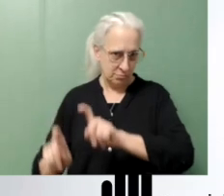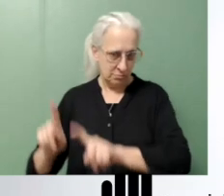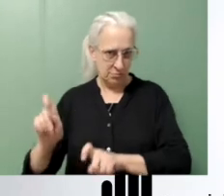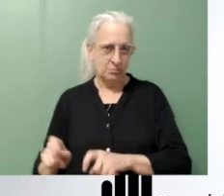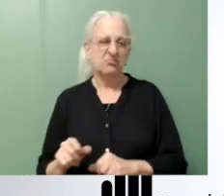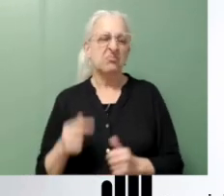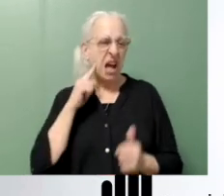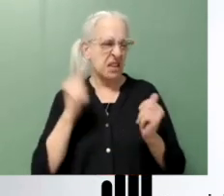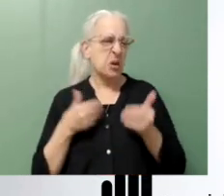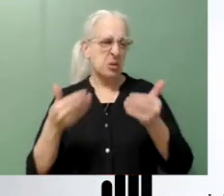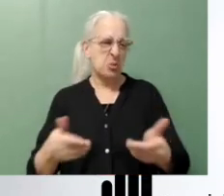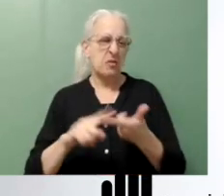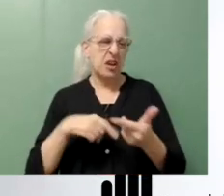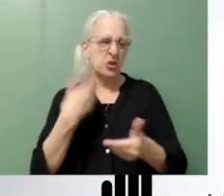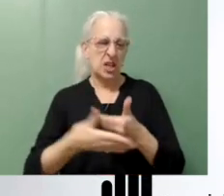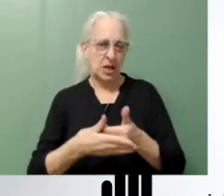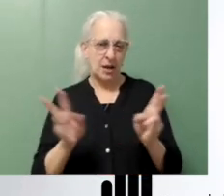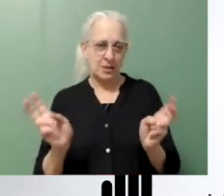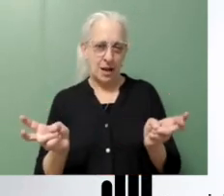think we can move on to the next topic.